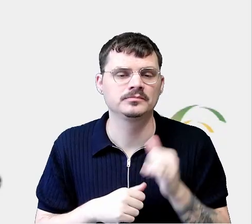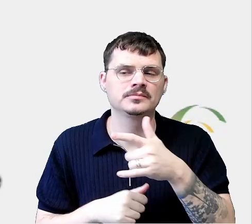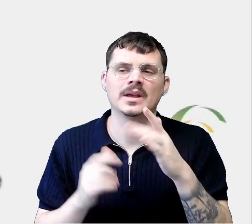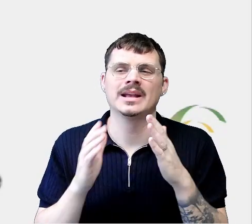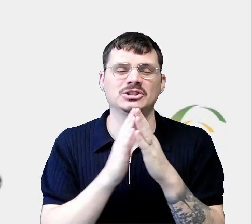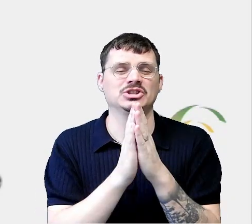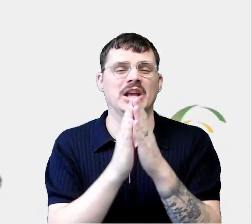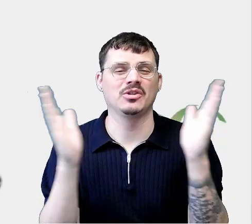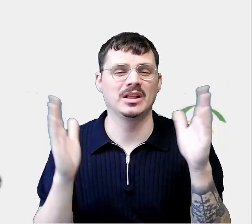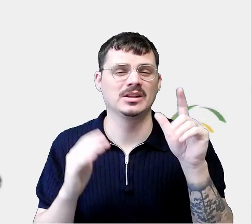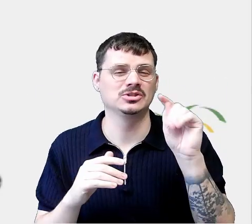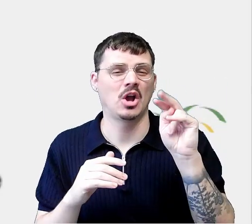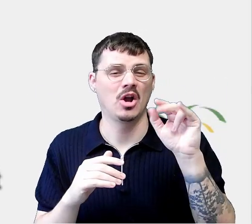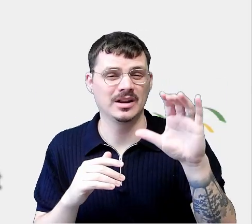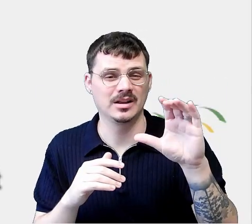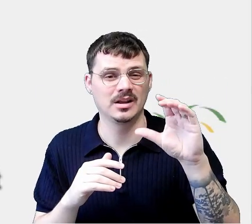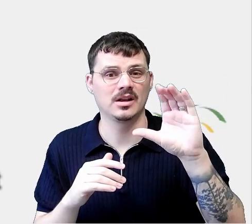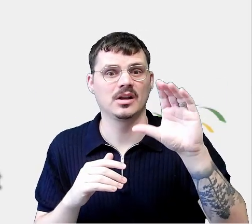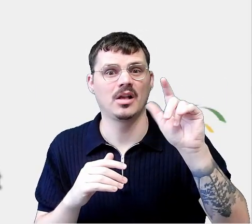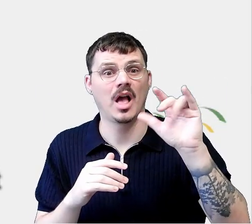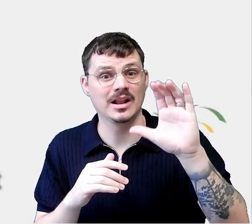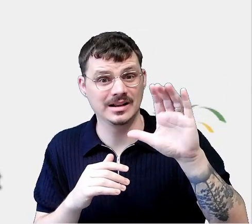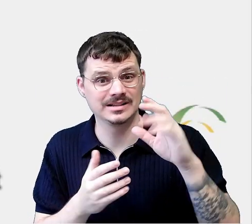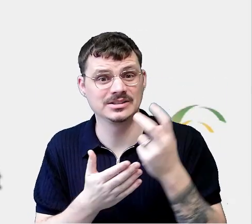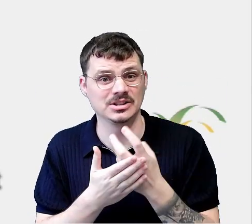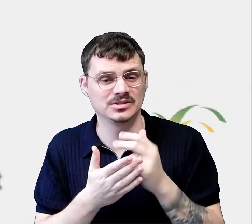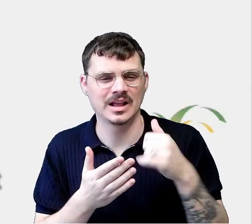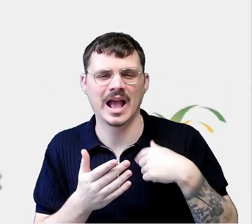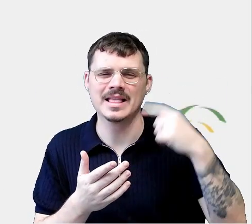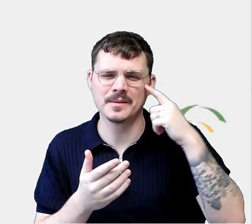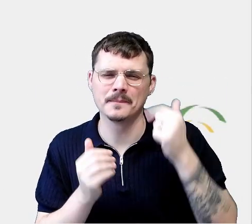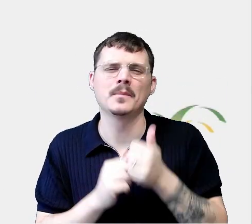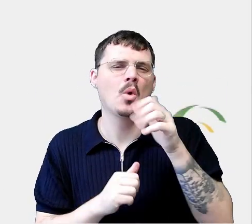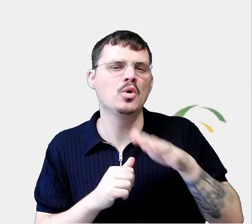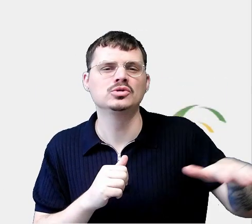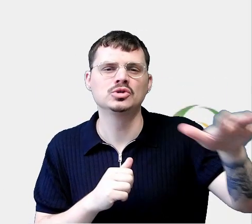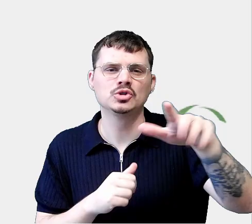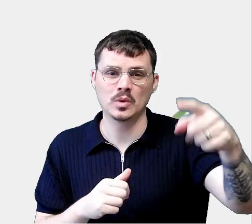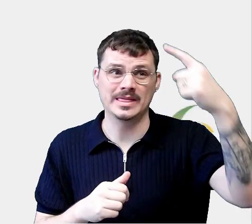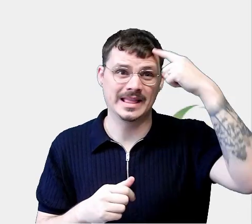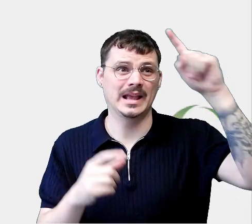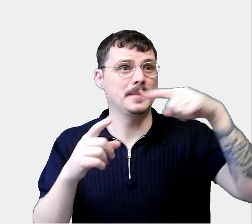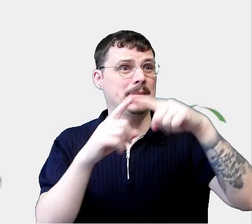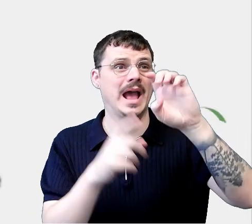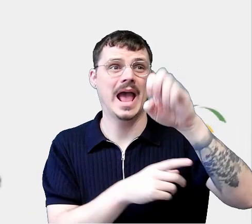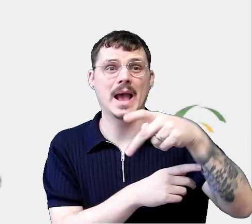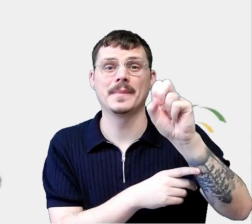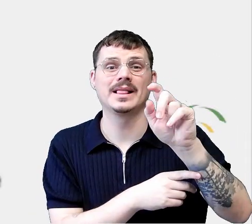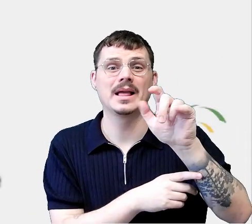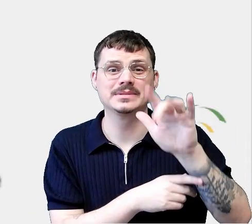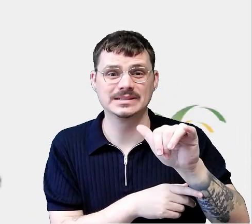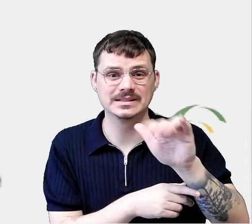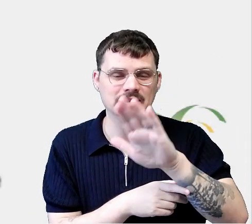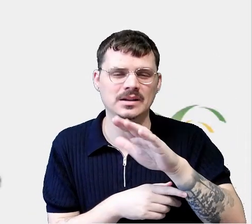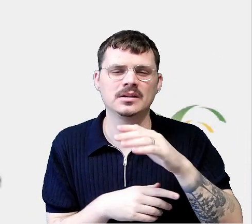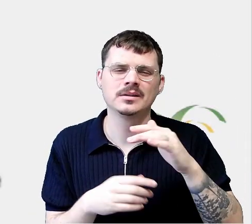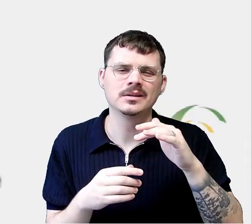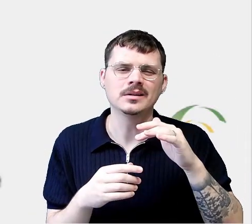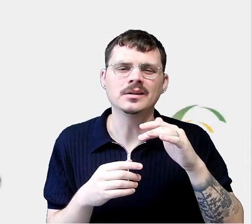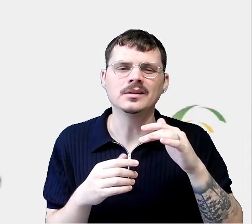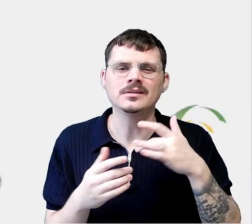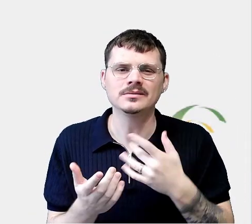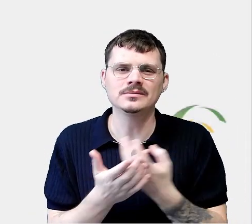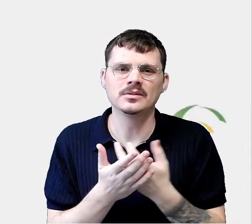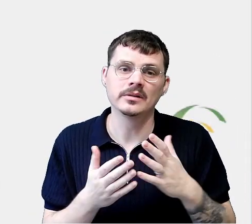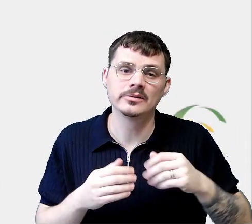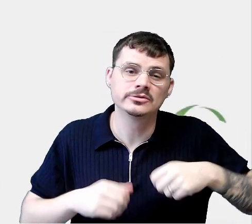Generalized tonic-clonic seizures are the ones that I think most people think about when they think about epilepsy. The symmetrical jerking